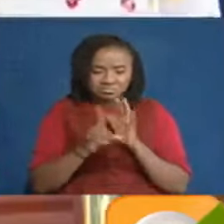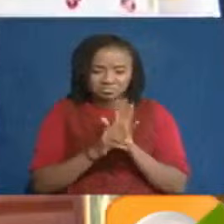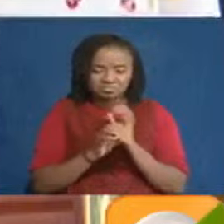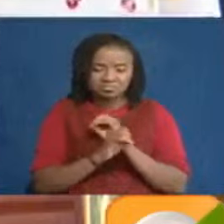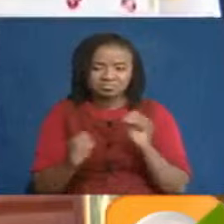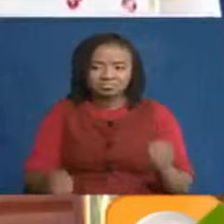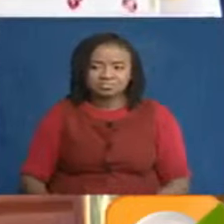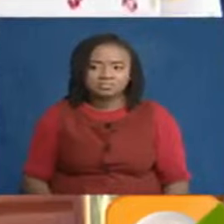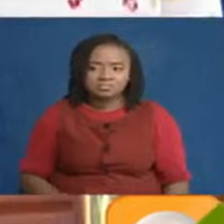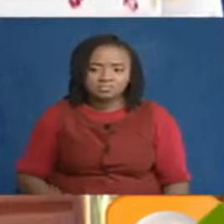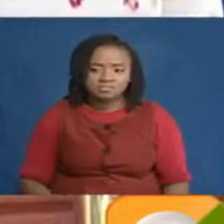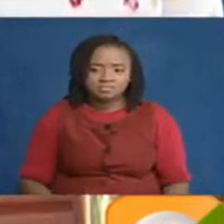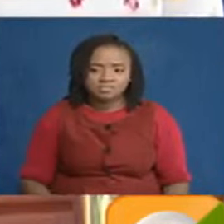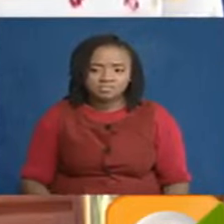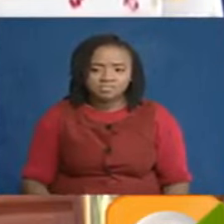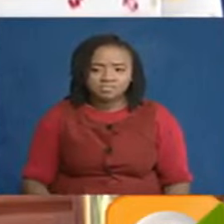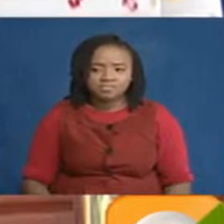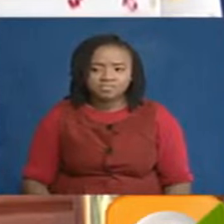I,